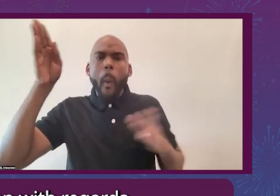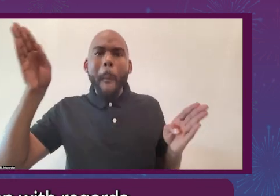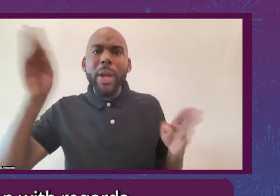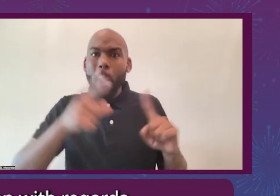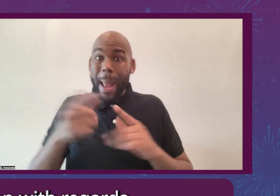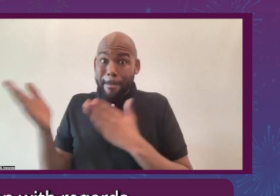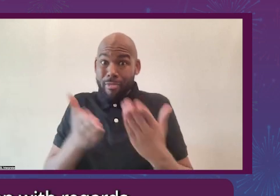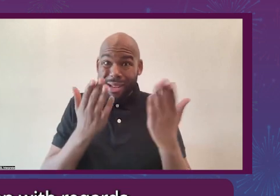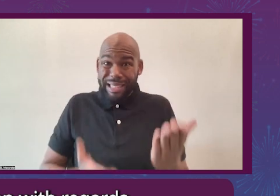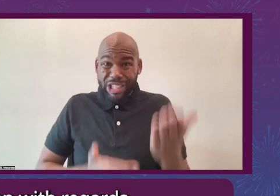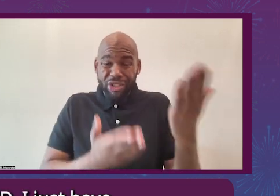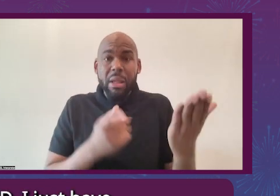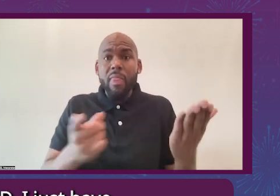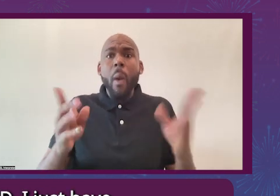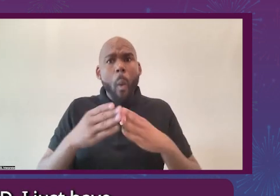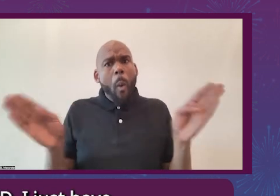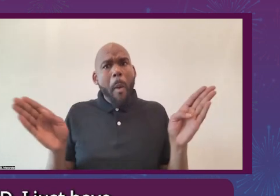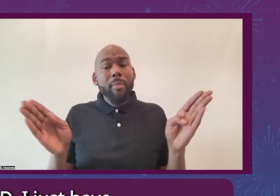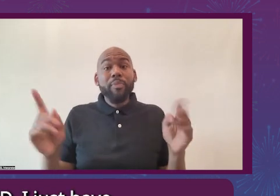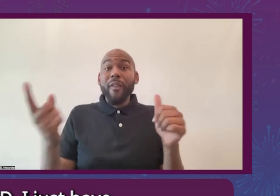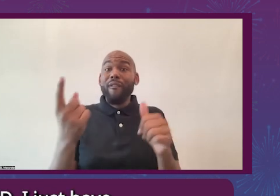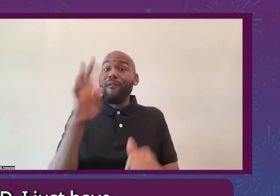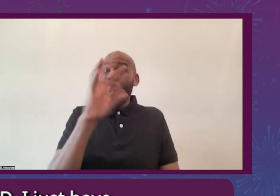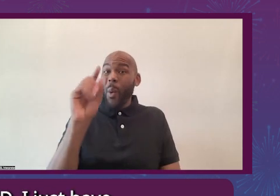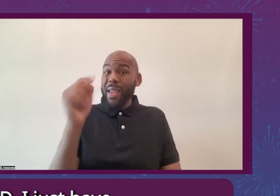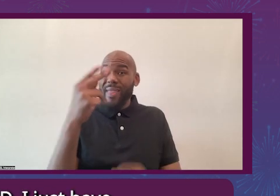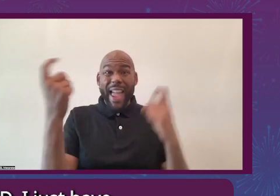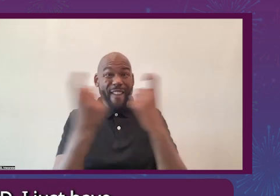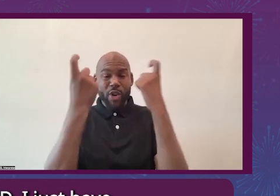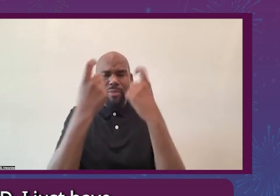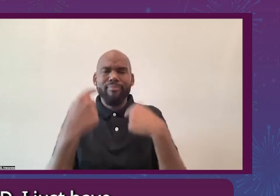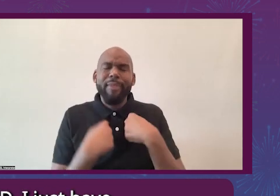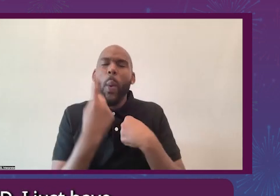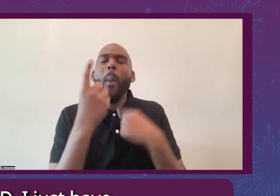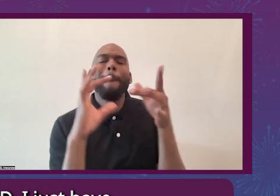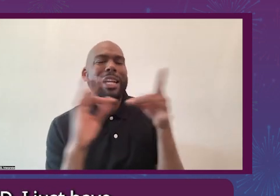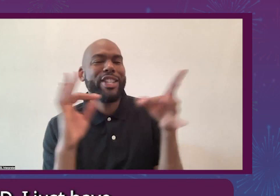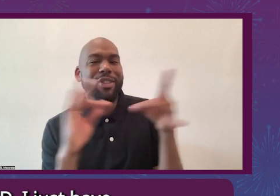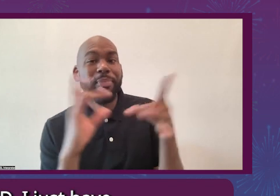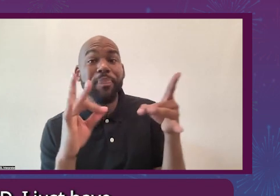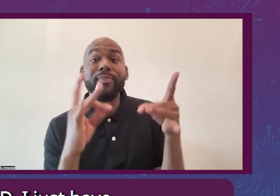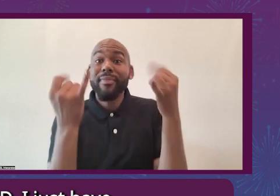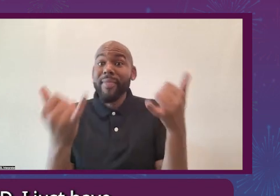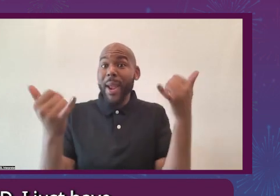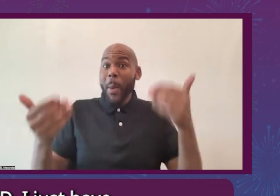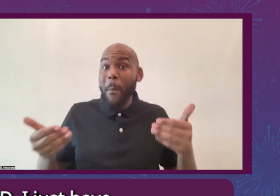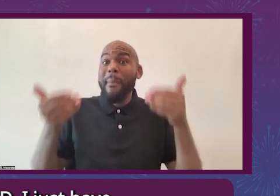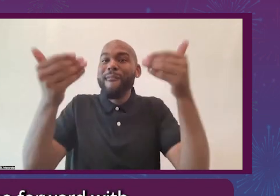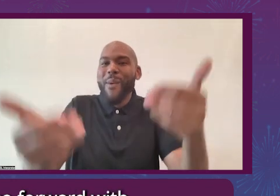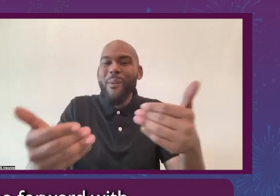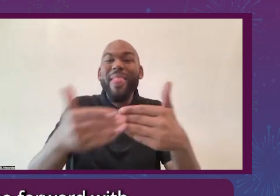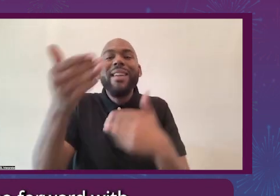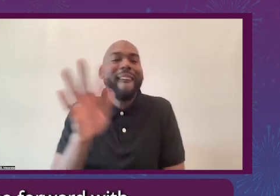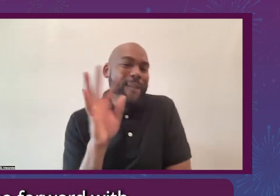those suggestions to the table. For the 40th anniversary of WID, I just have one message, honestly. As we move forward